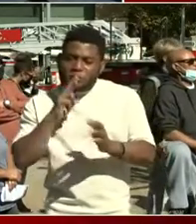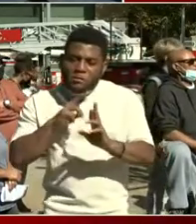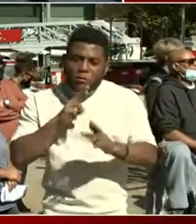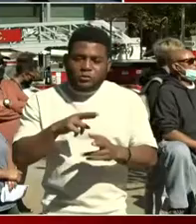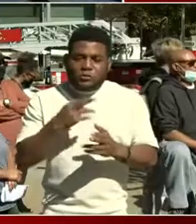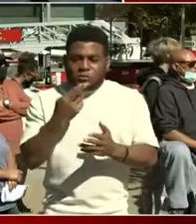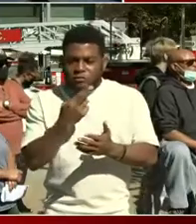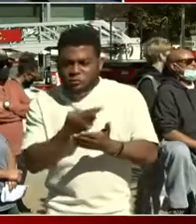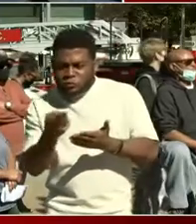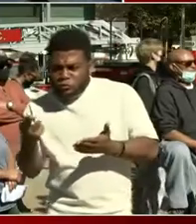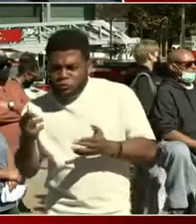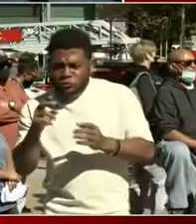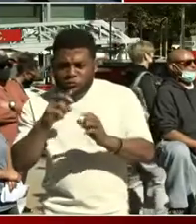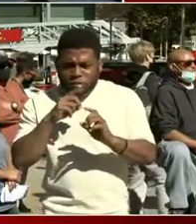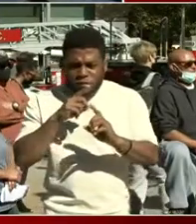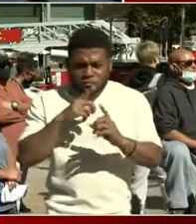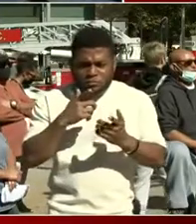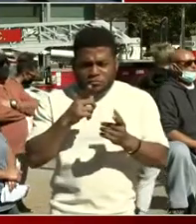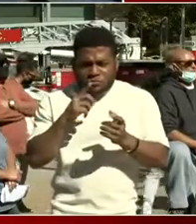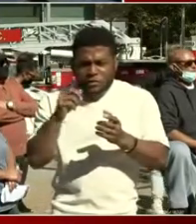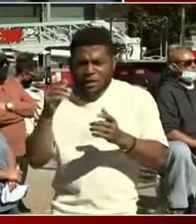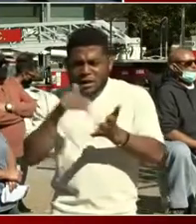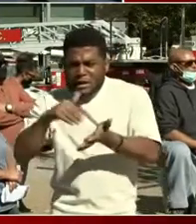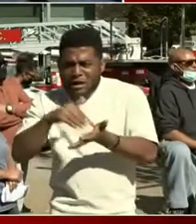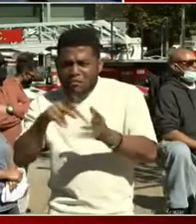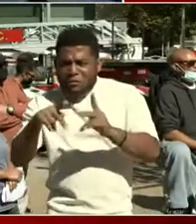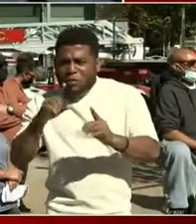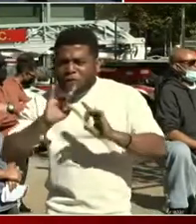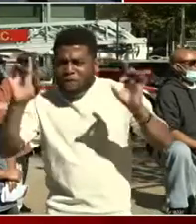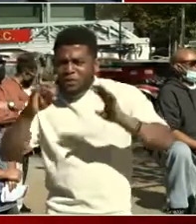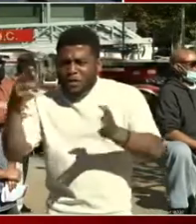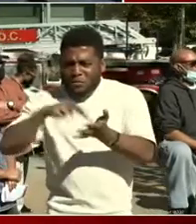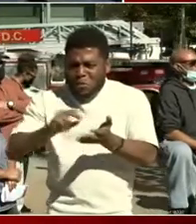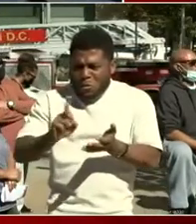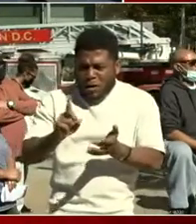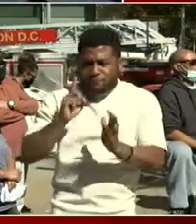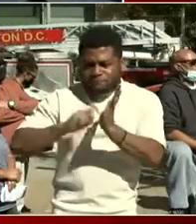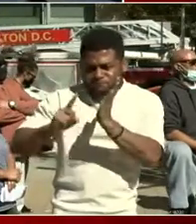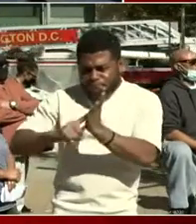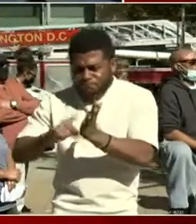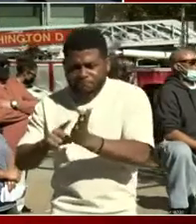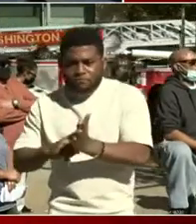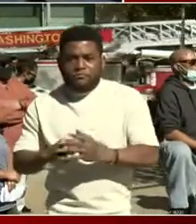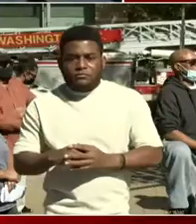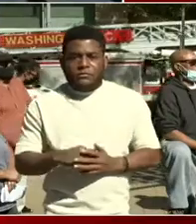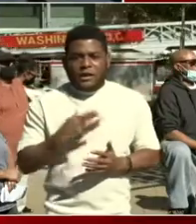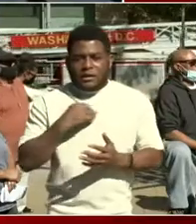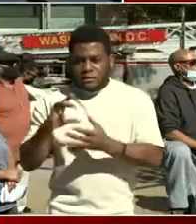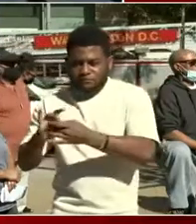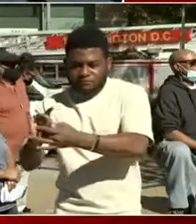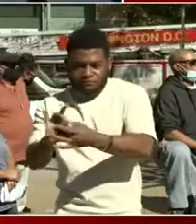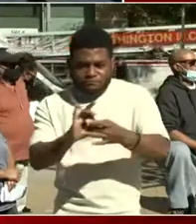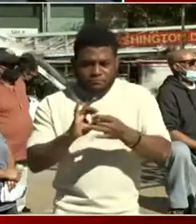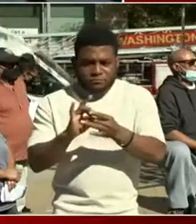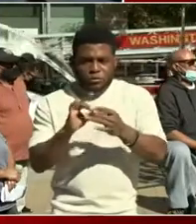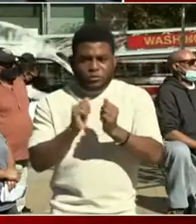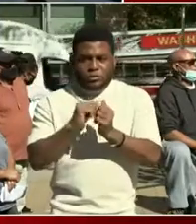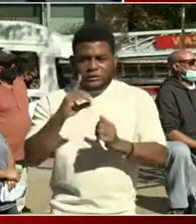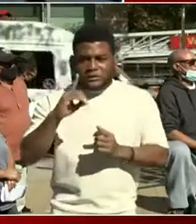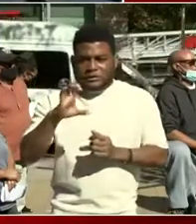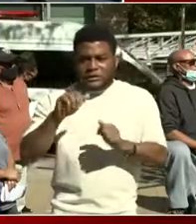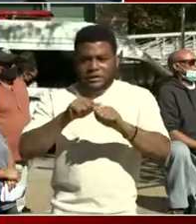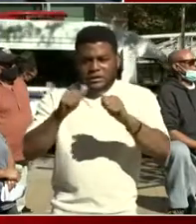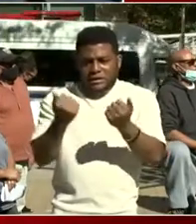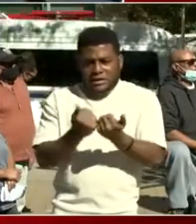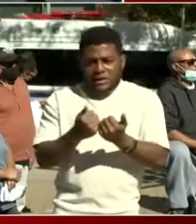through technology and tailored enforcement approaches, coordinating heavily with other DC government agencies for the delivery